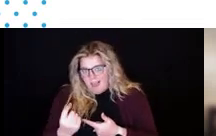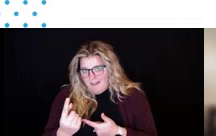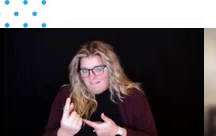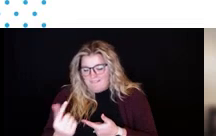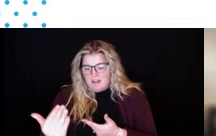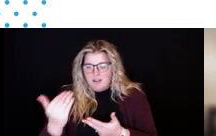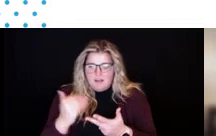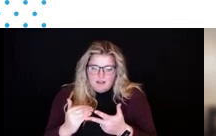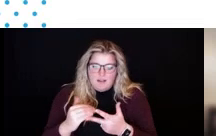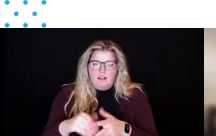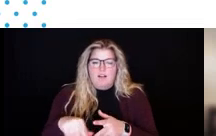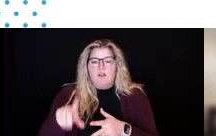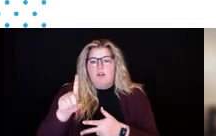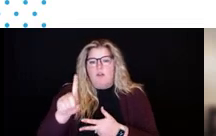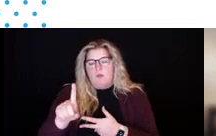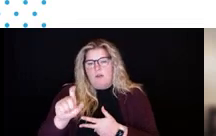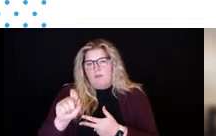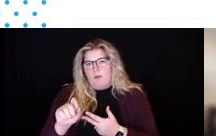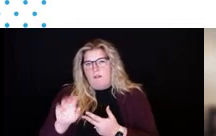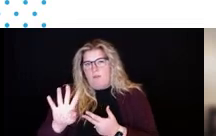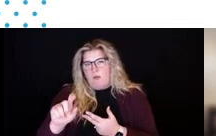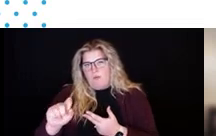1.4.11, non-text contrast,